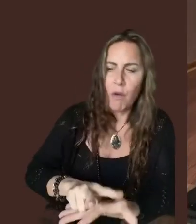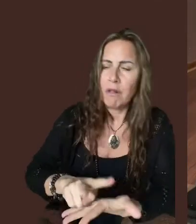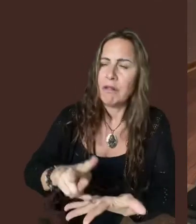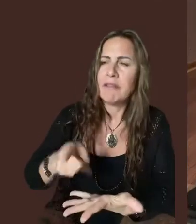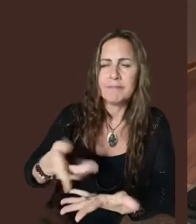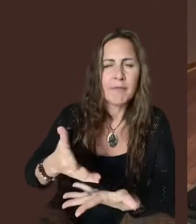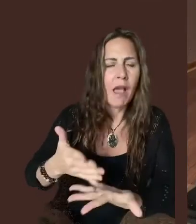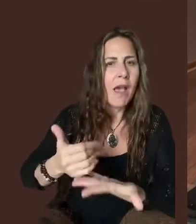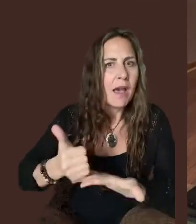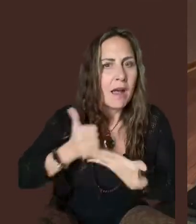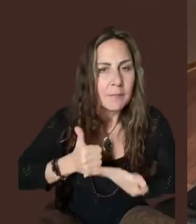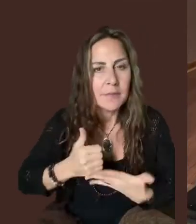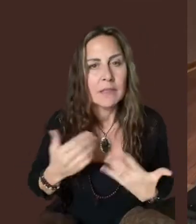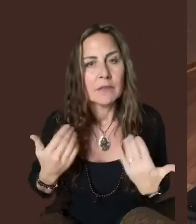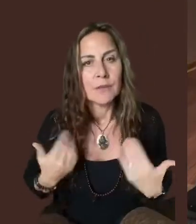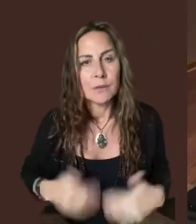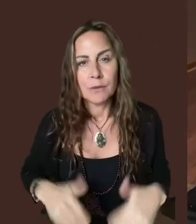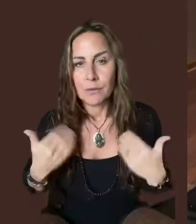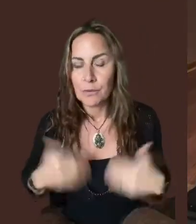life